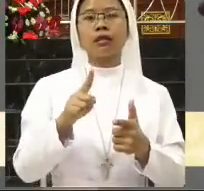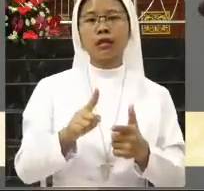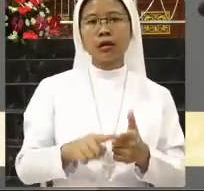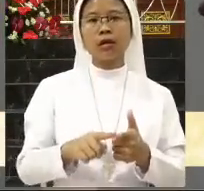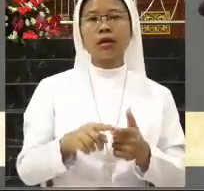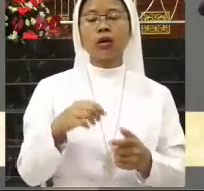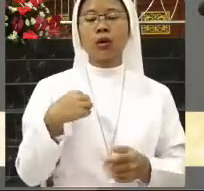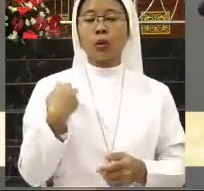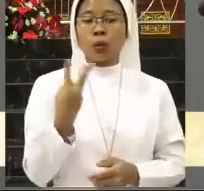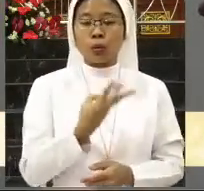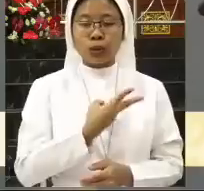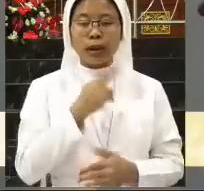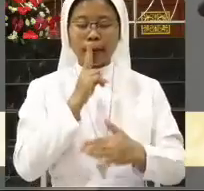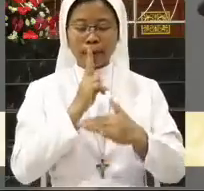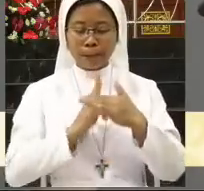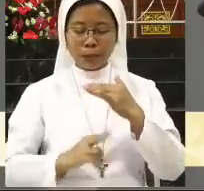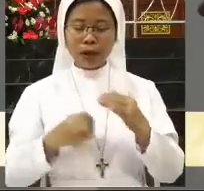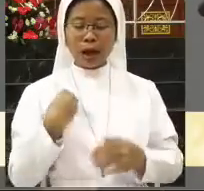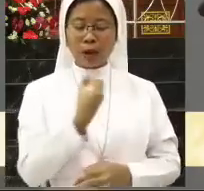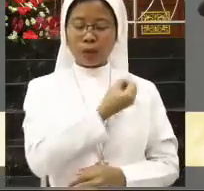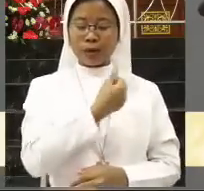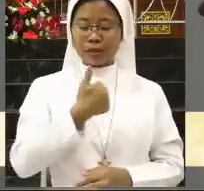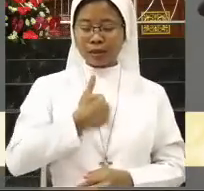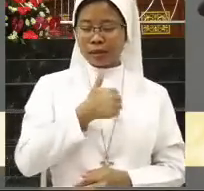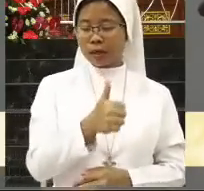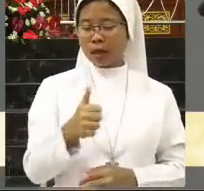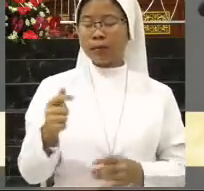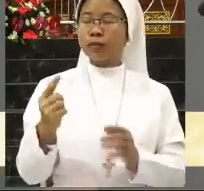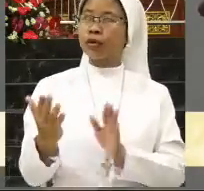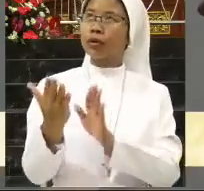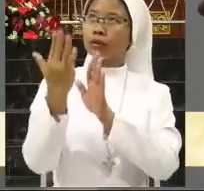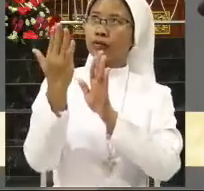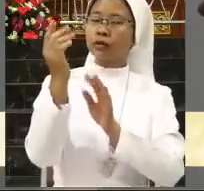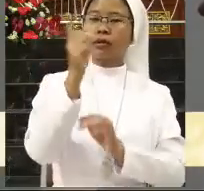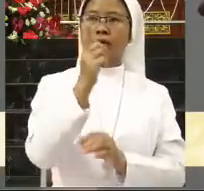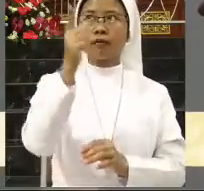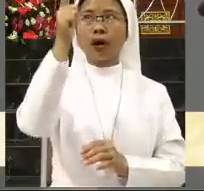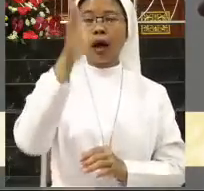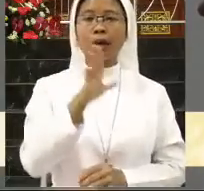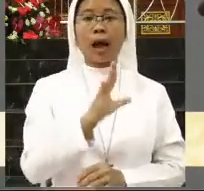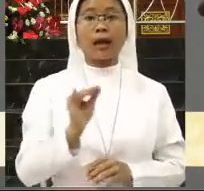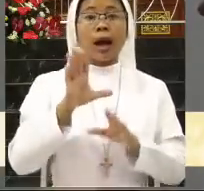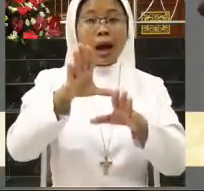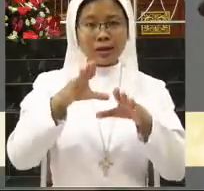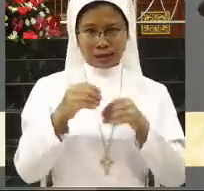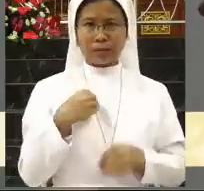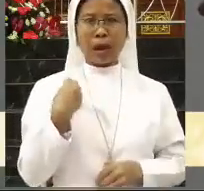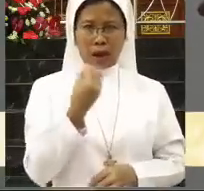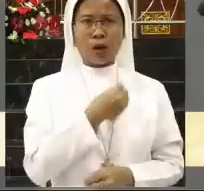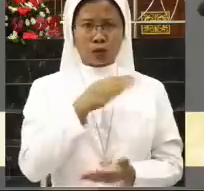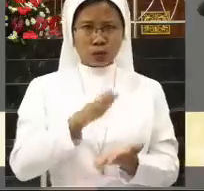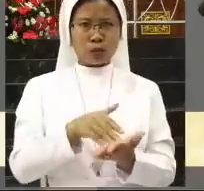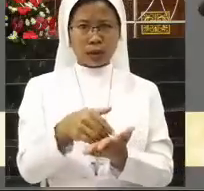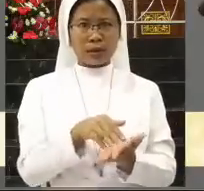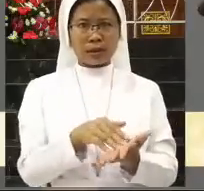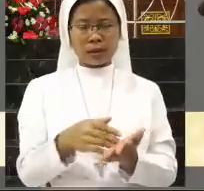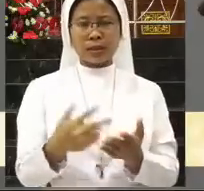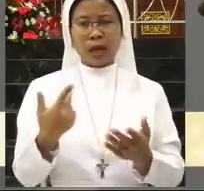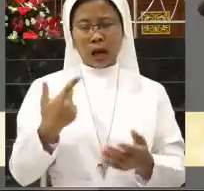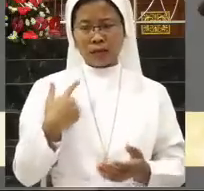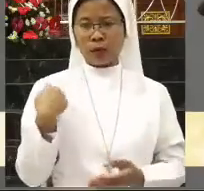It is when we humble ourselves before God, it is when we accept that we are weak and full of